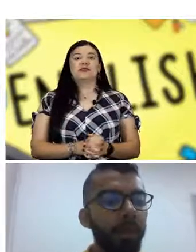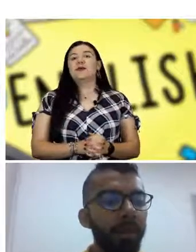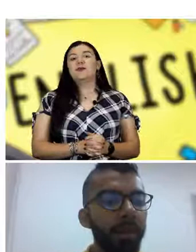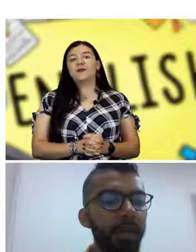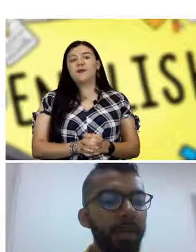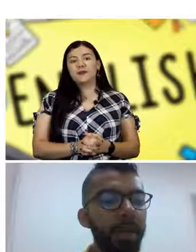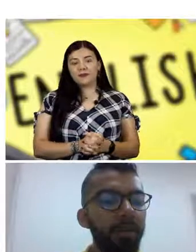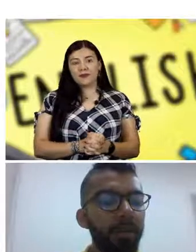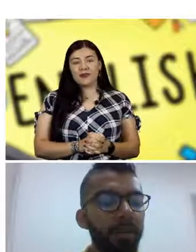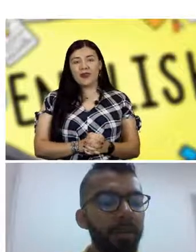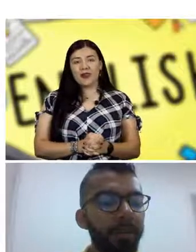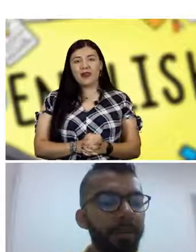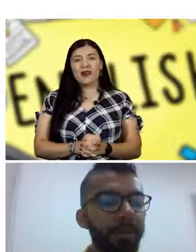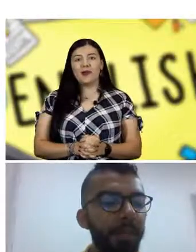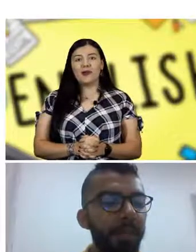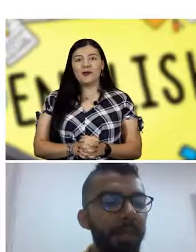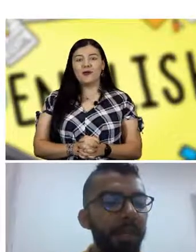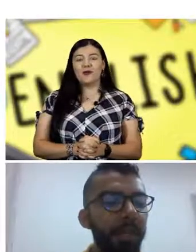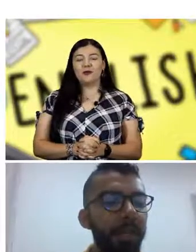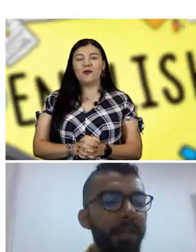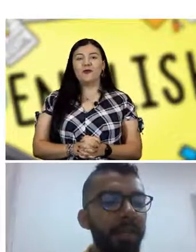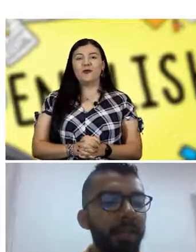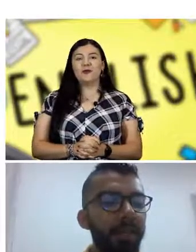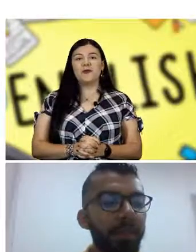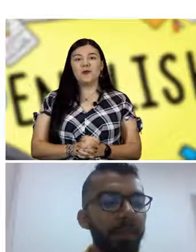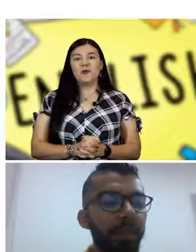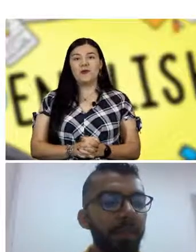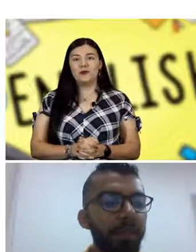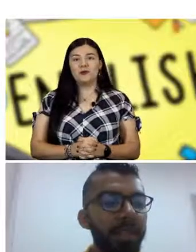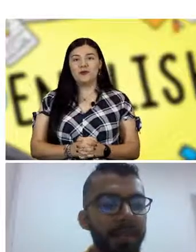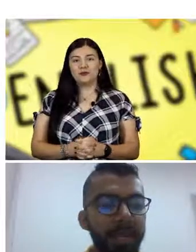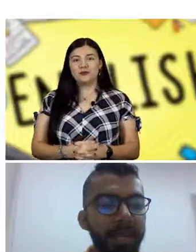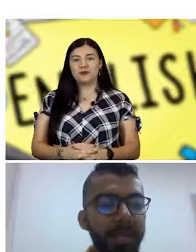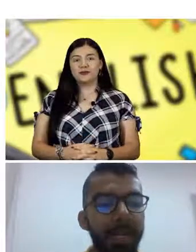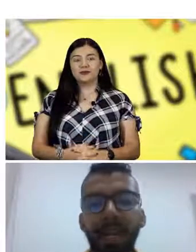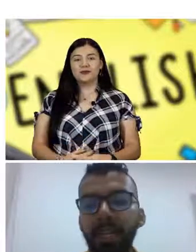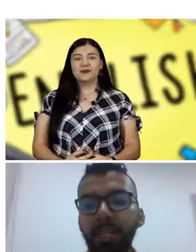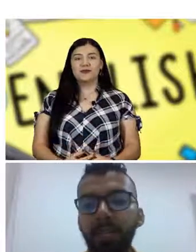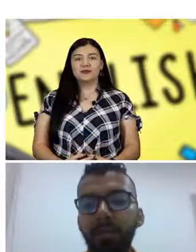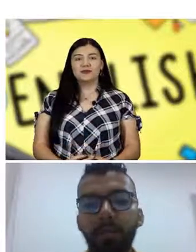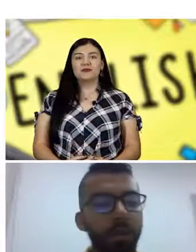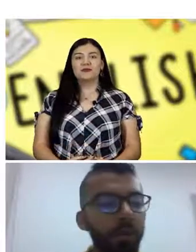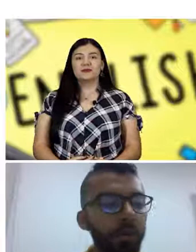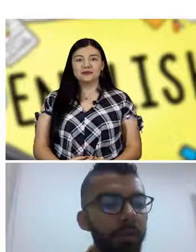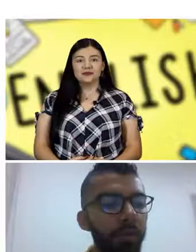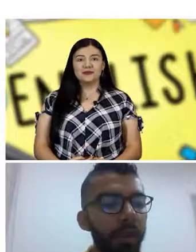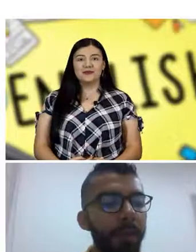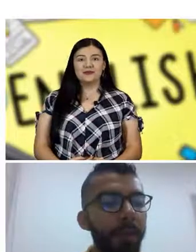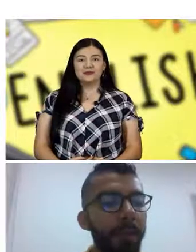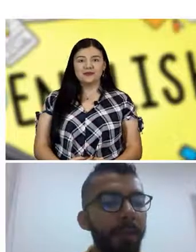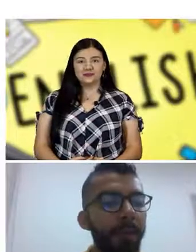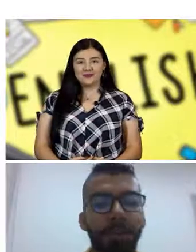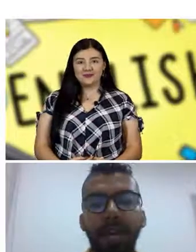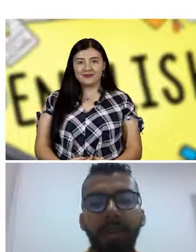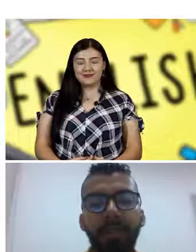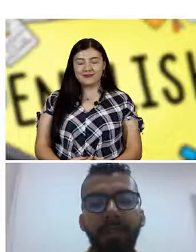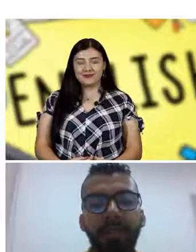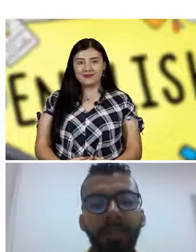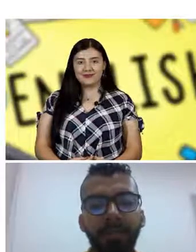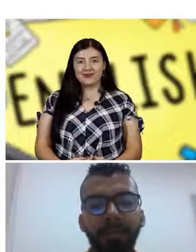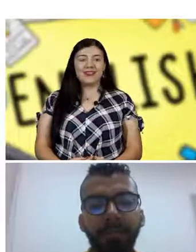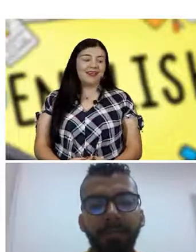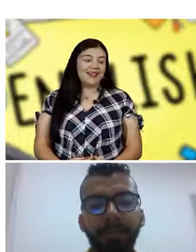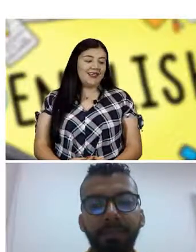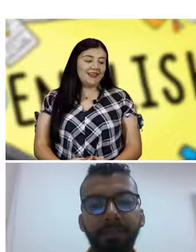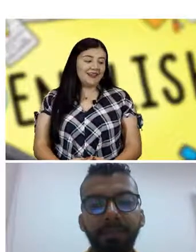And we have now an answer. And this person was Emily, and she wrote